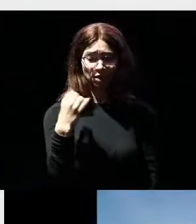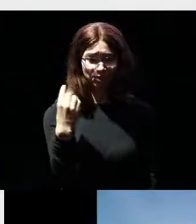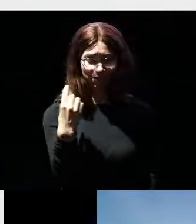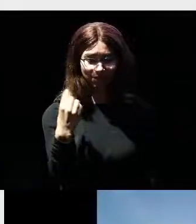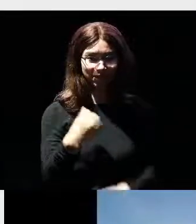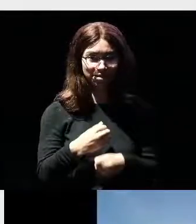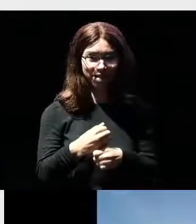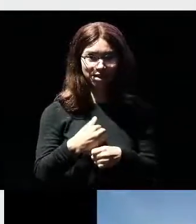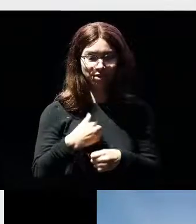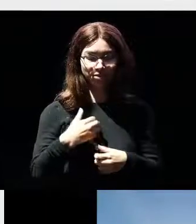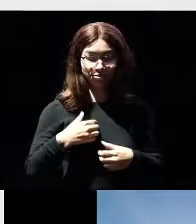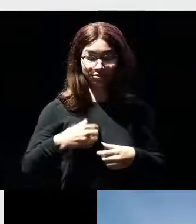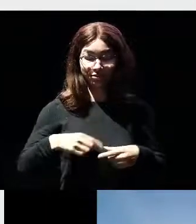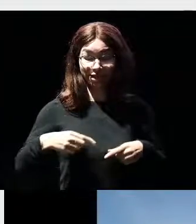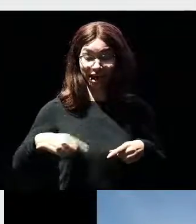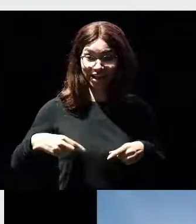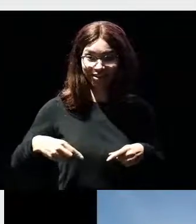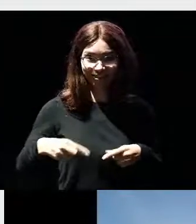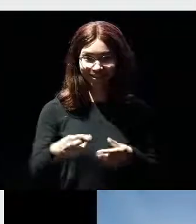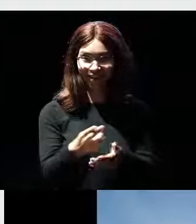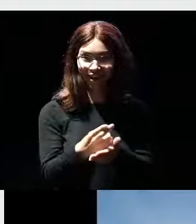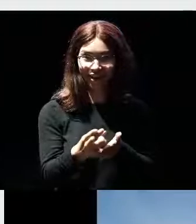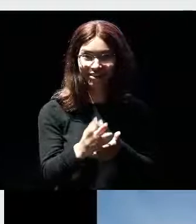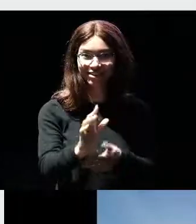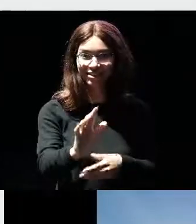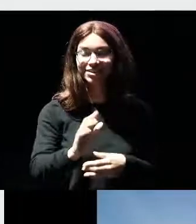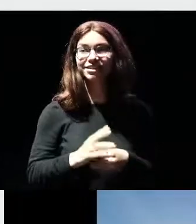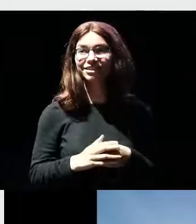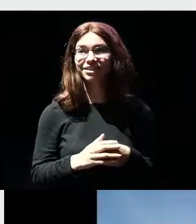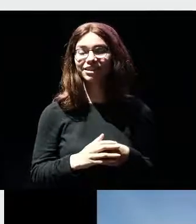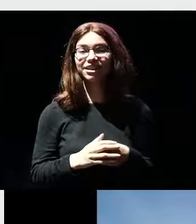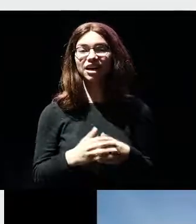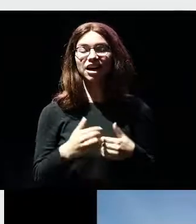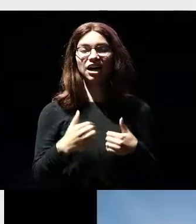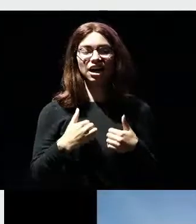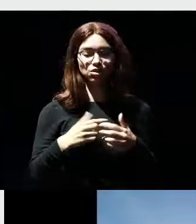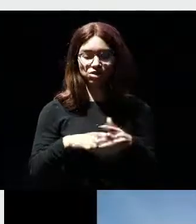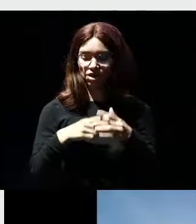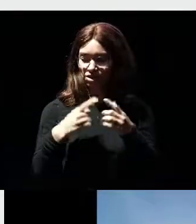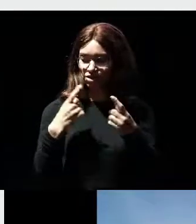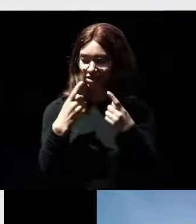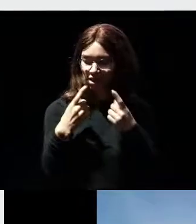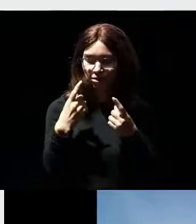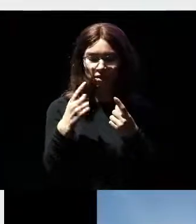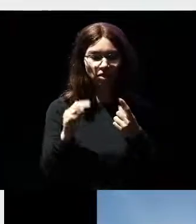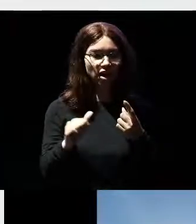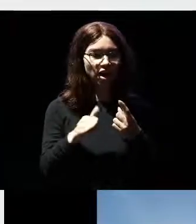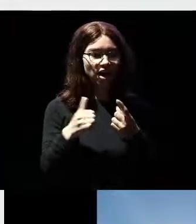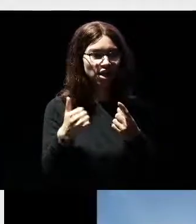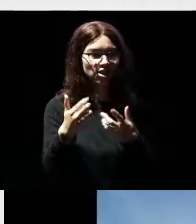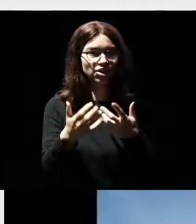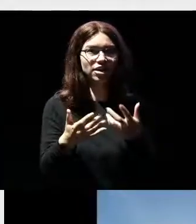made me quite anxious, a little bit nervous. I was starting to think about other